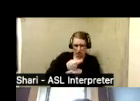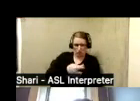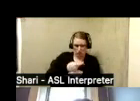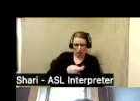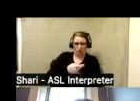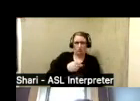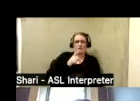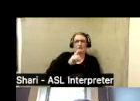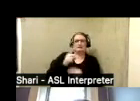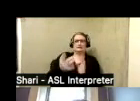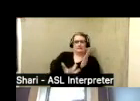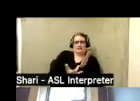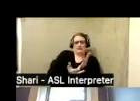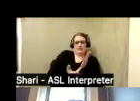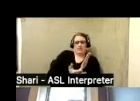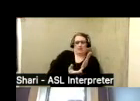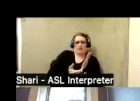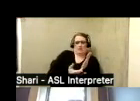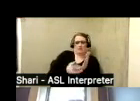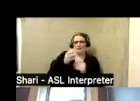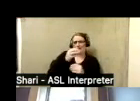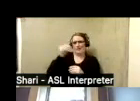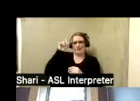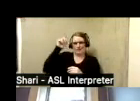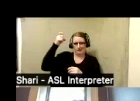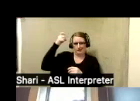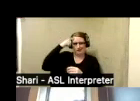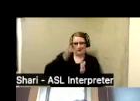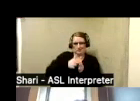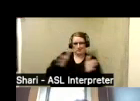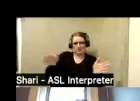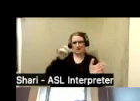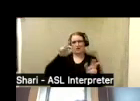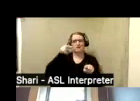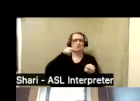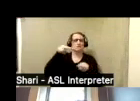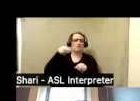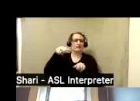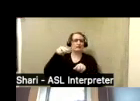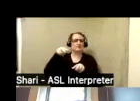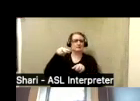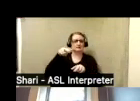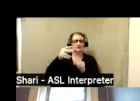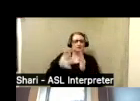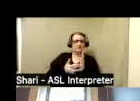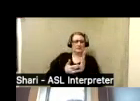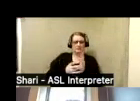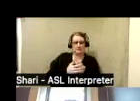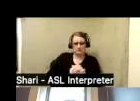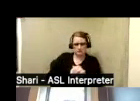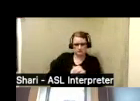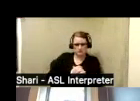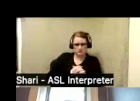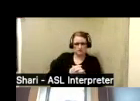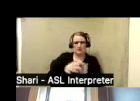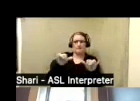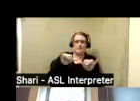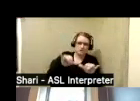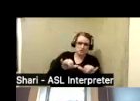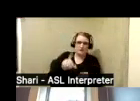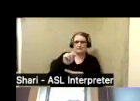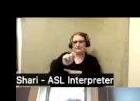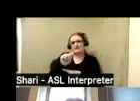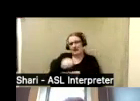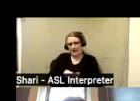the technological and bureaucratic expansion of surveillance techniques, assessment and measurement, databases, centralized